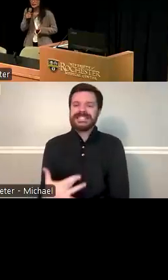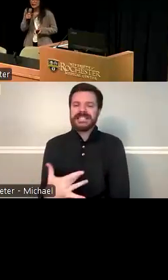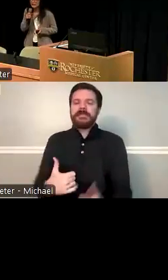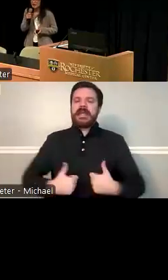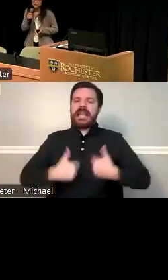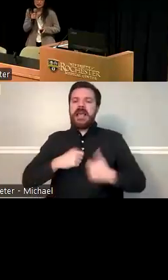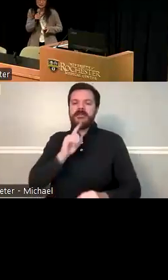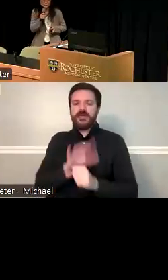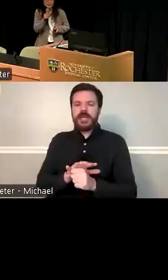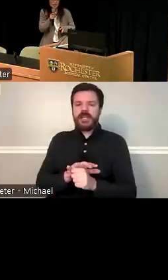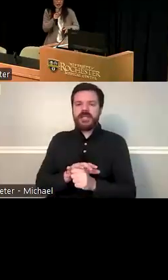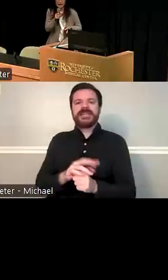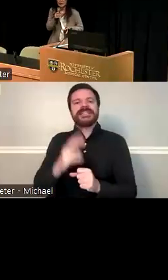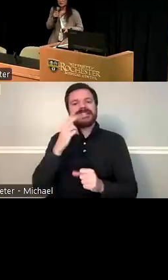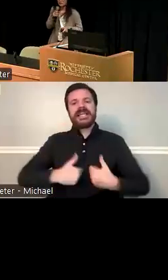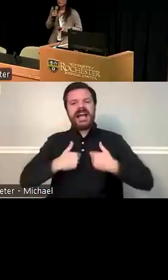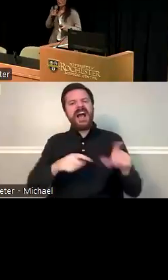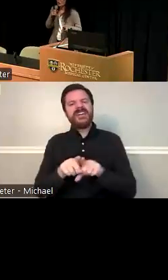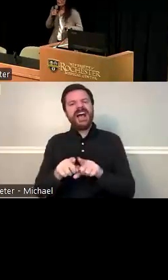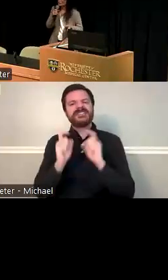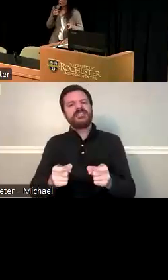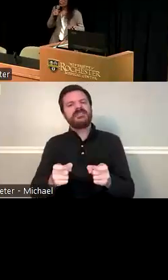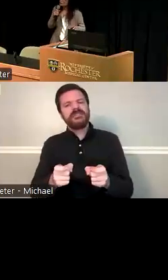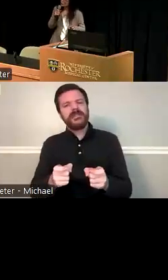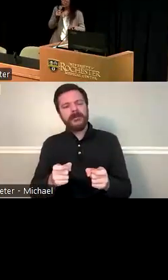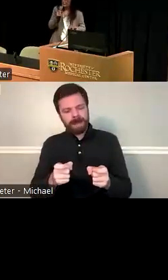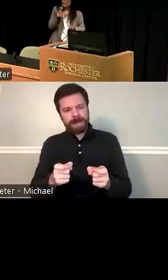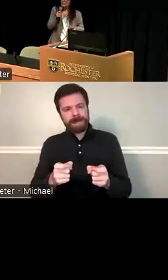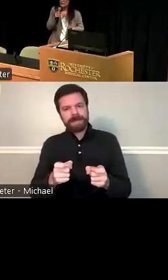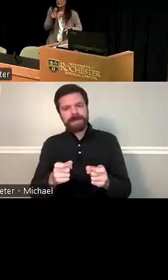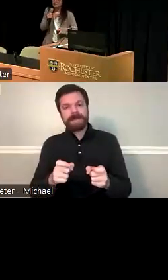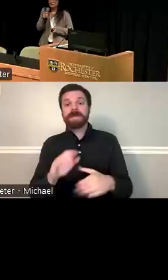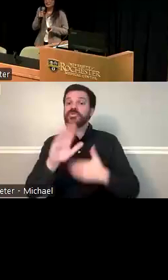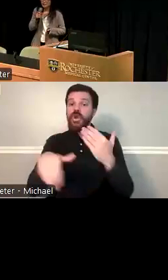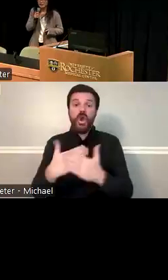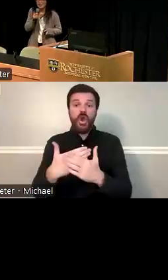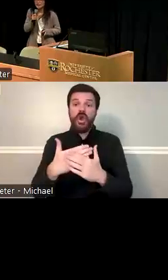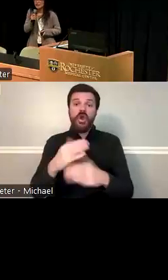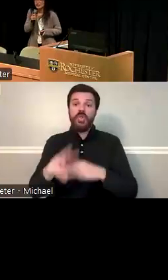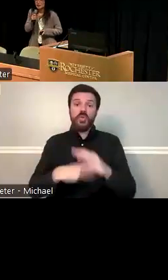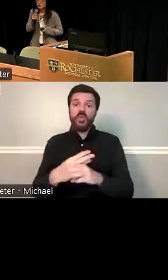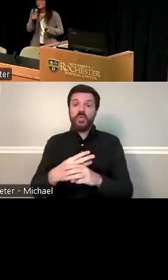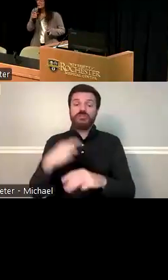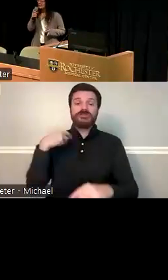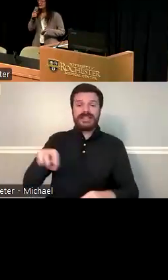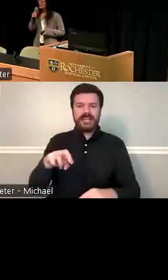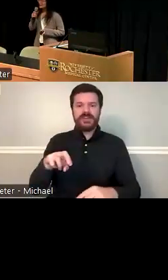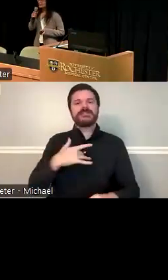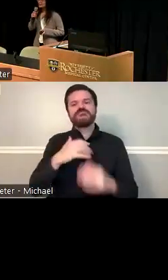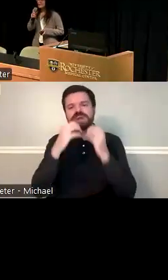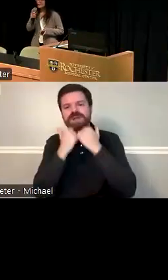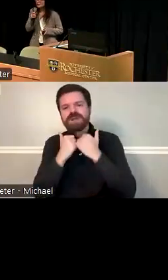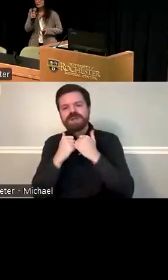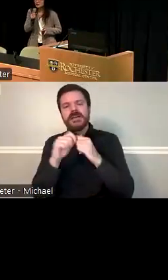see life as a gift, and with all the world religions, the sacred texts normalize